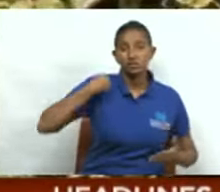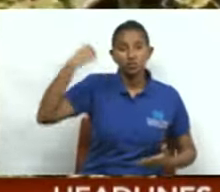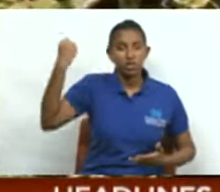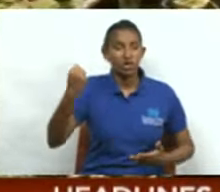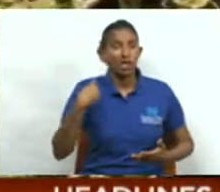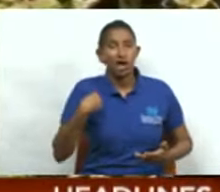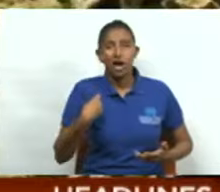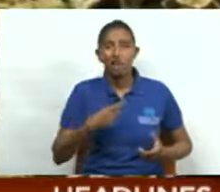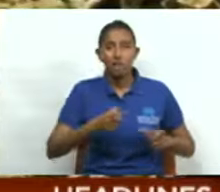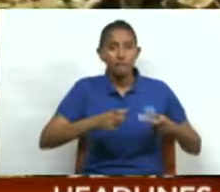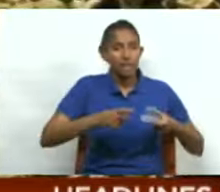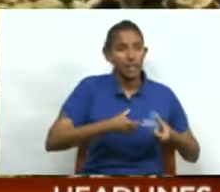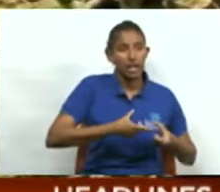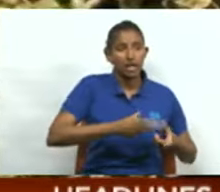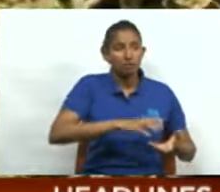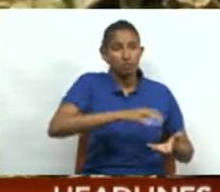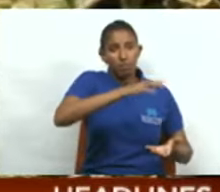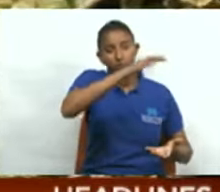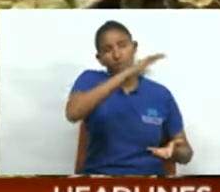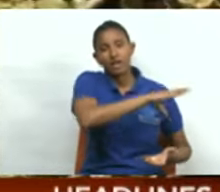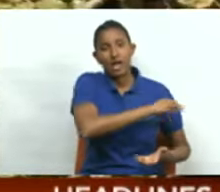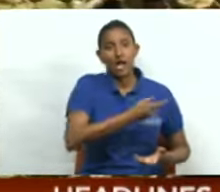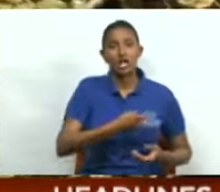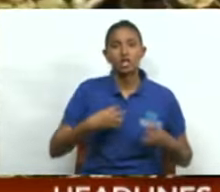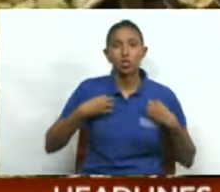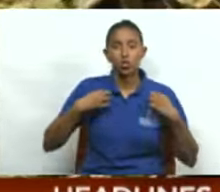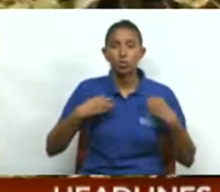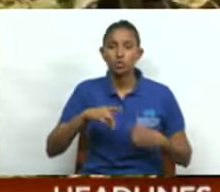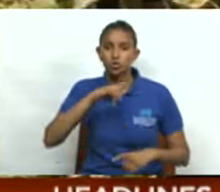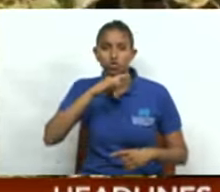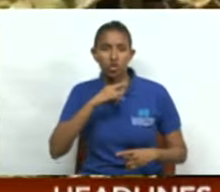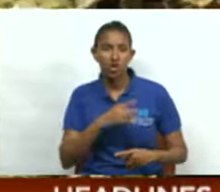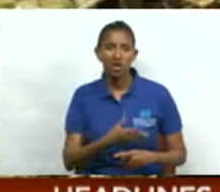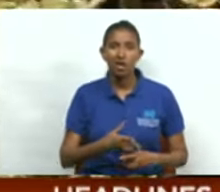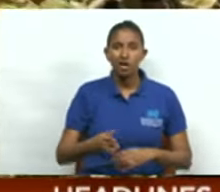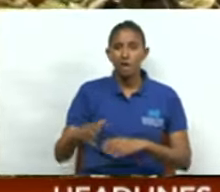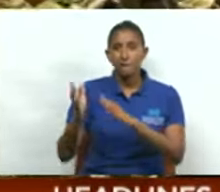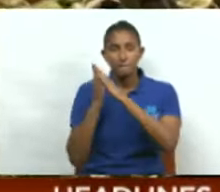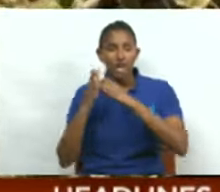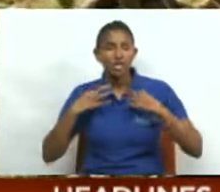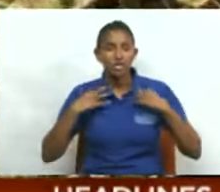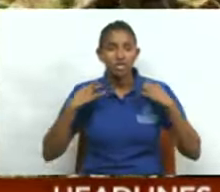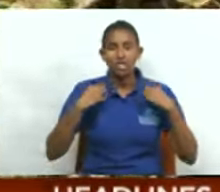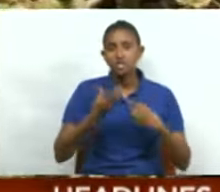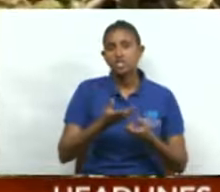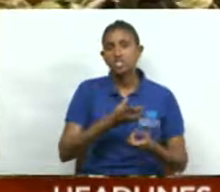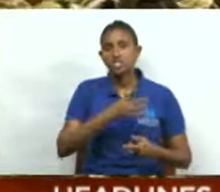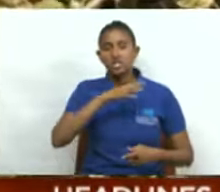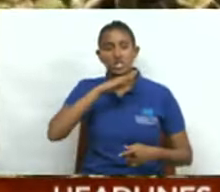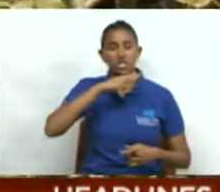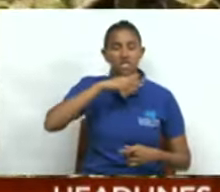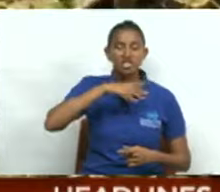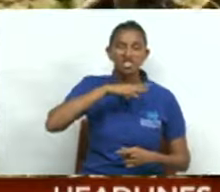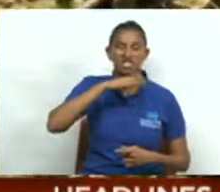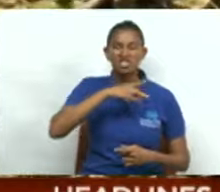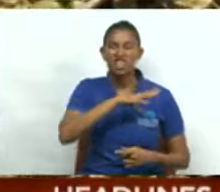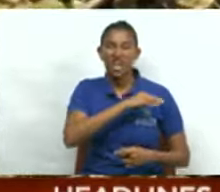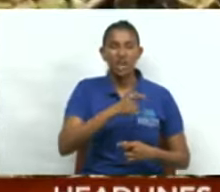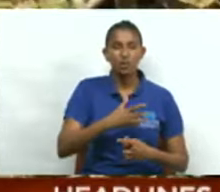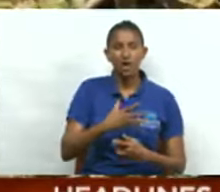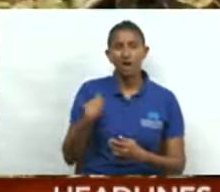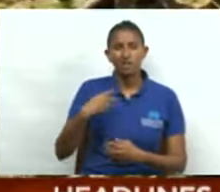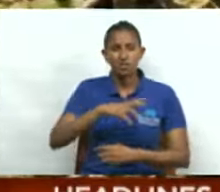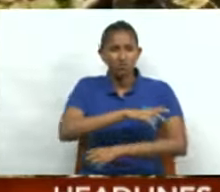pot on top, pot heaping up, child clothes heaping up, bed sheet dirty. You know, we getting some itchings in my skin, we getting rashy, child